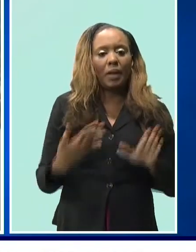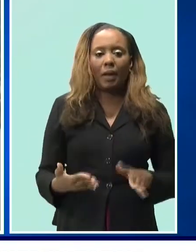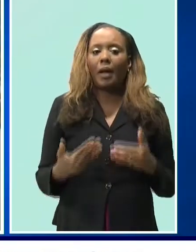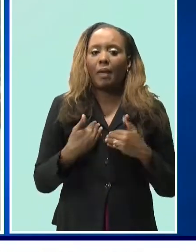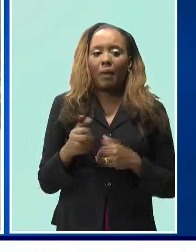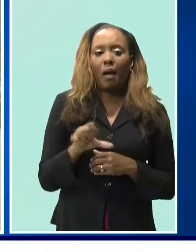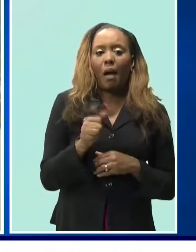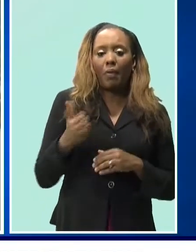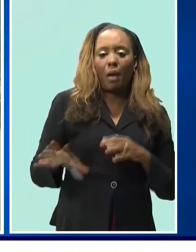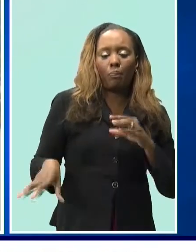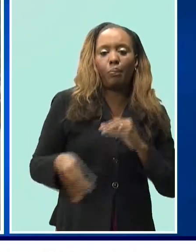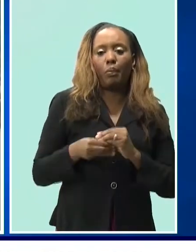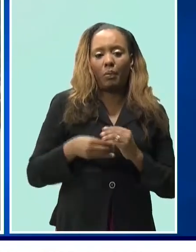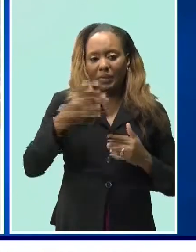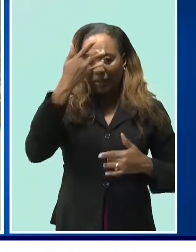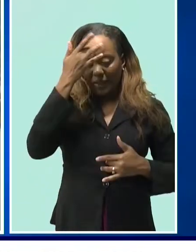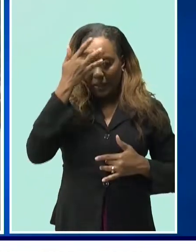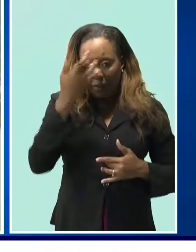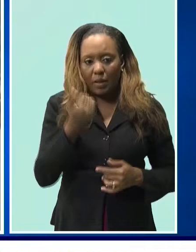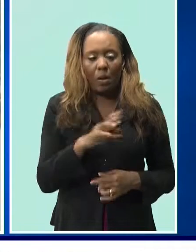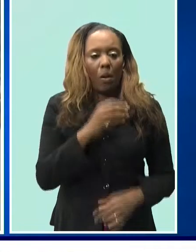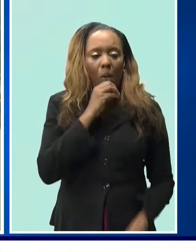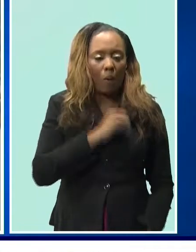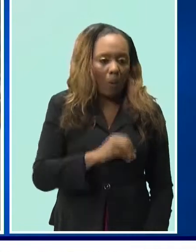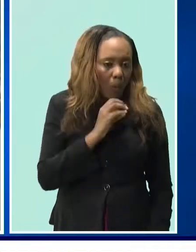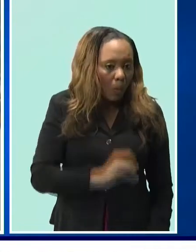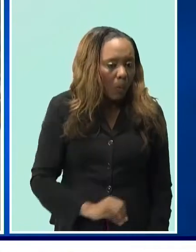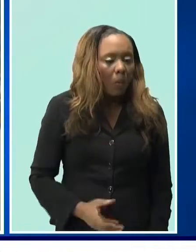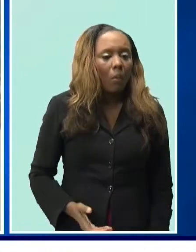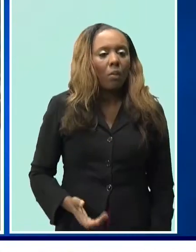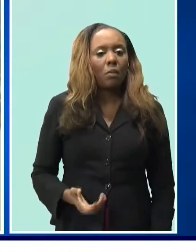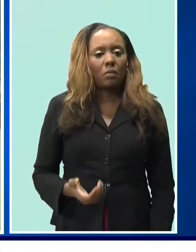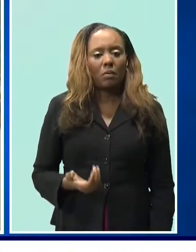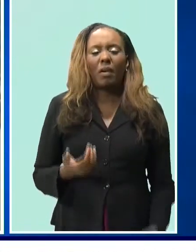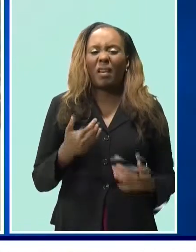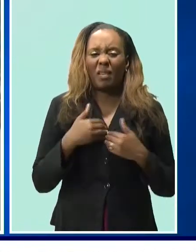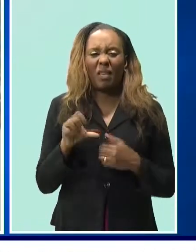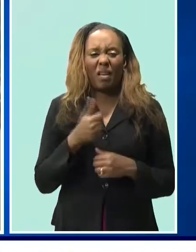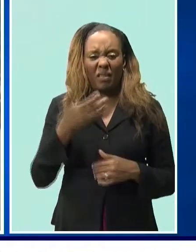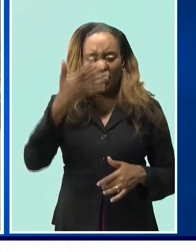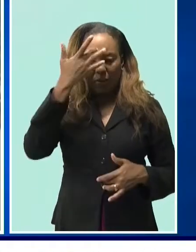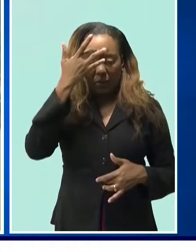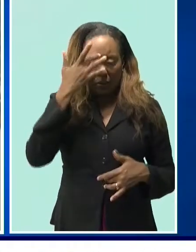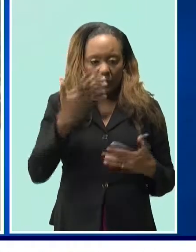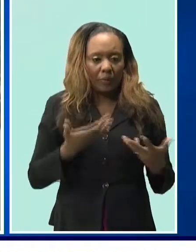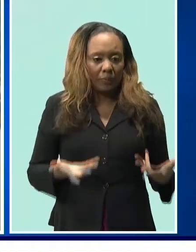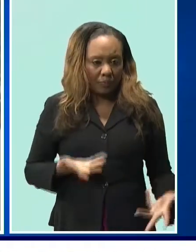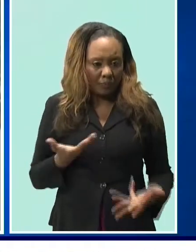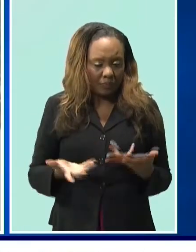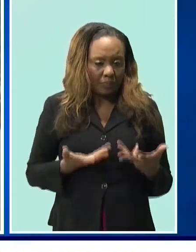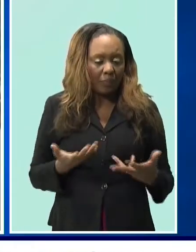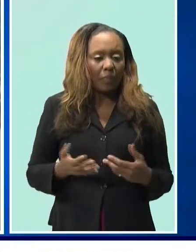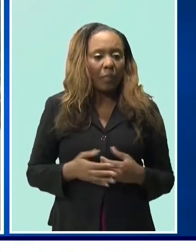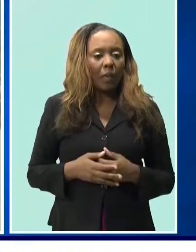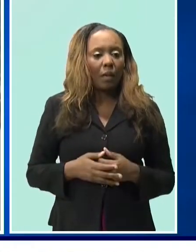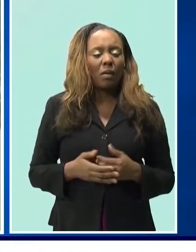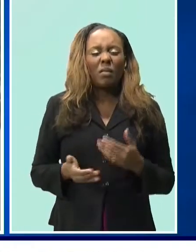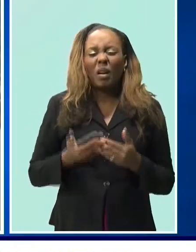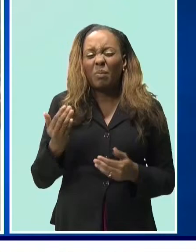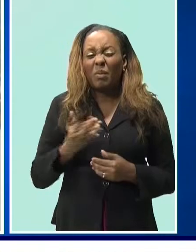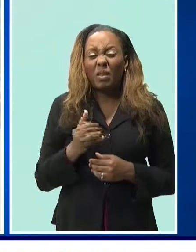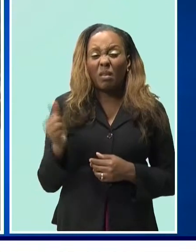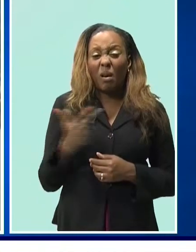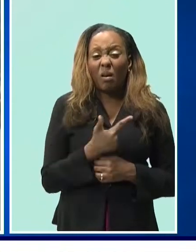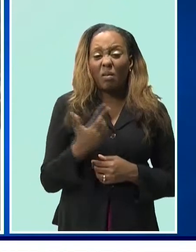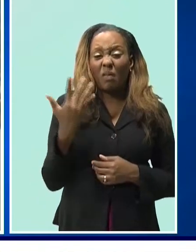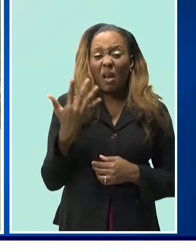persons who are elderly and or relatively old, and persons who do have some of those comorbidities. I think almost all of the 5